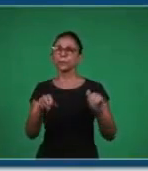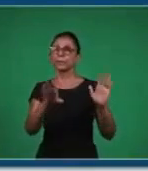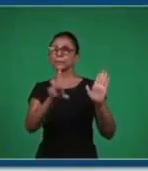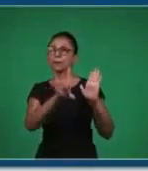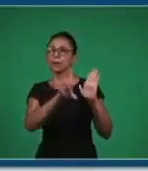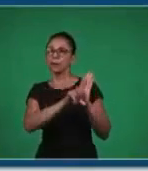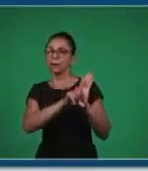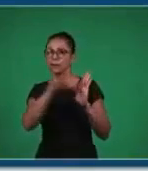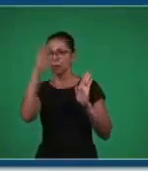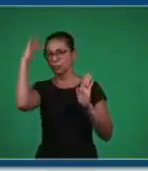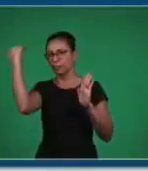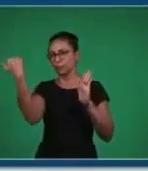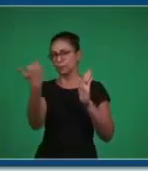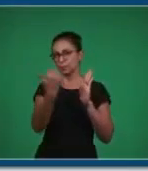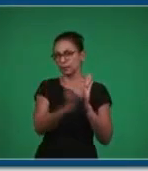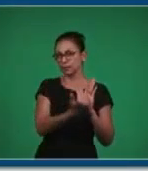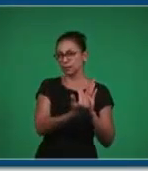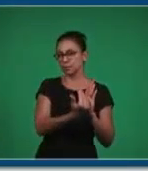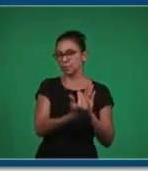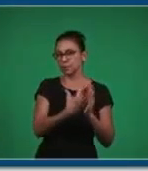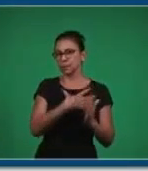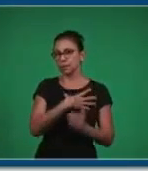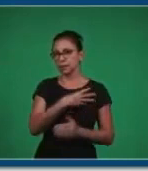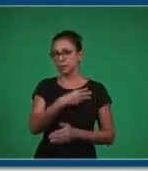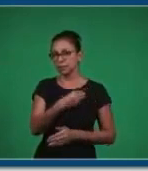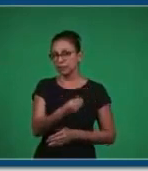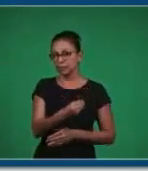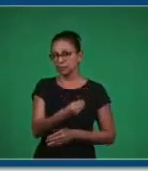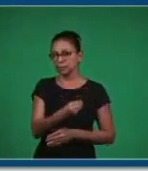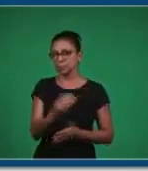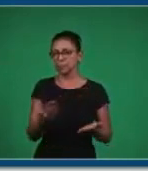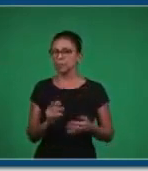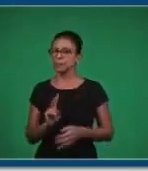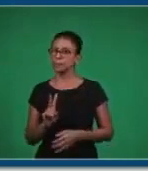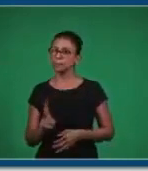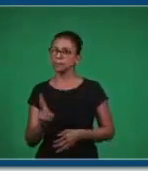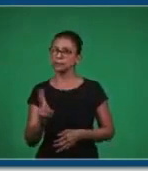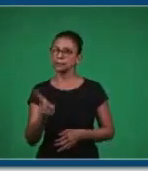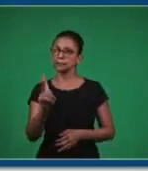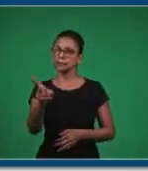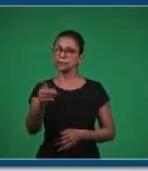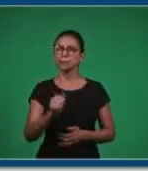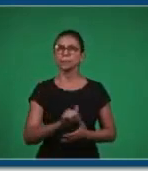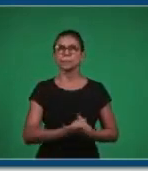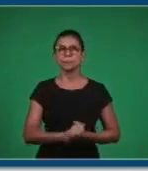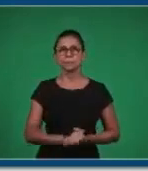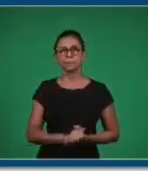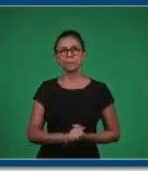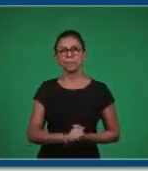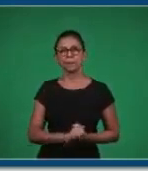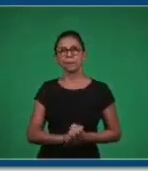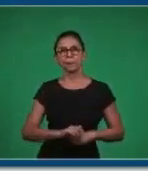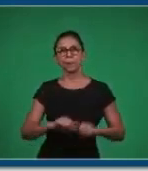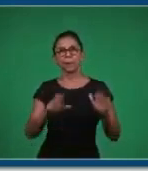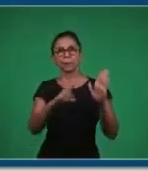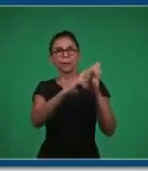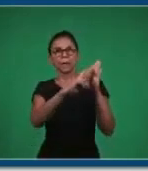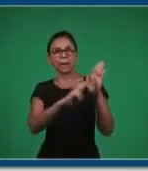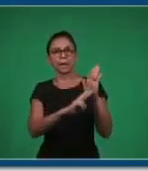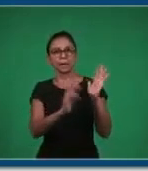keep this as a statute for you and for your children forever. What is a statute? It's a group of